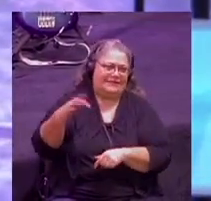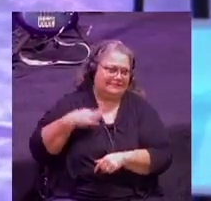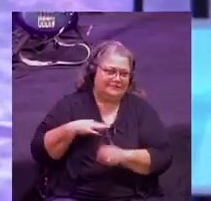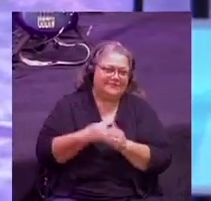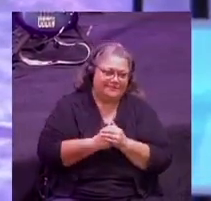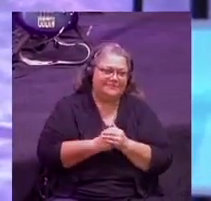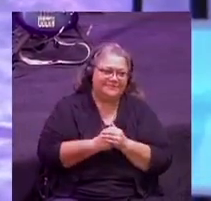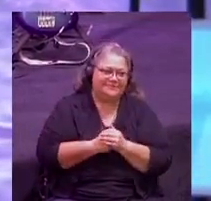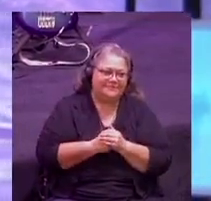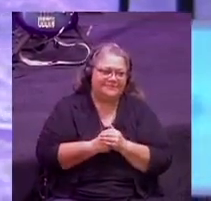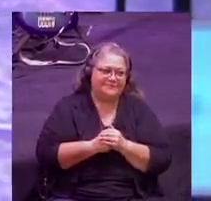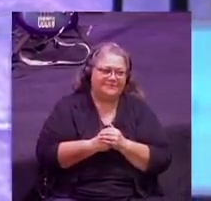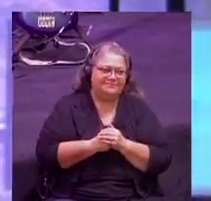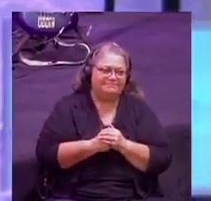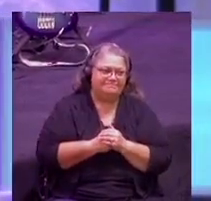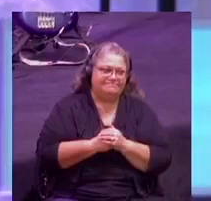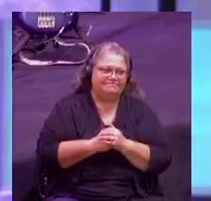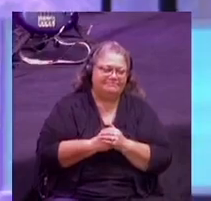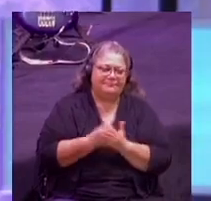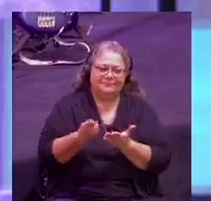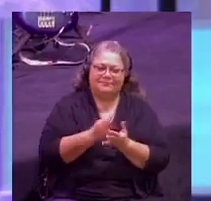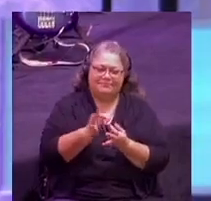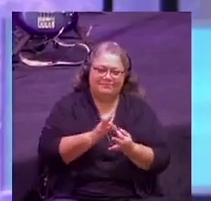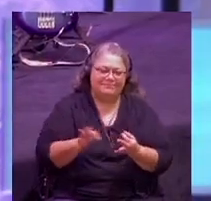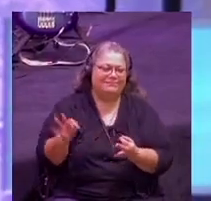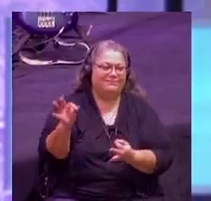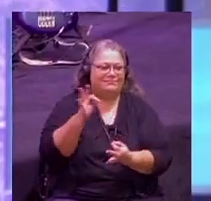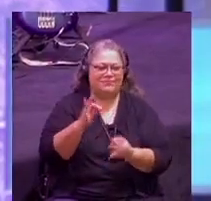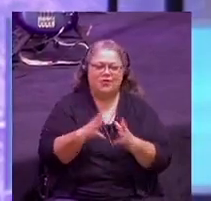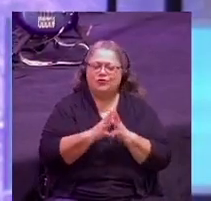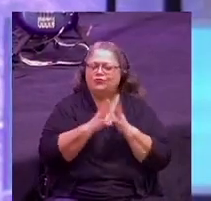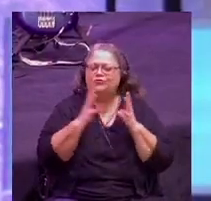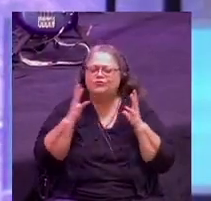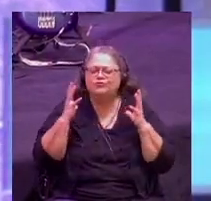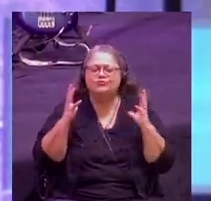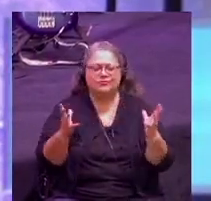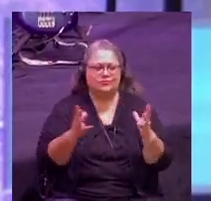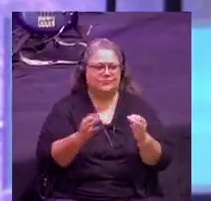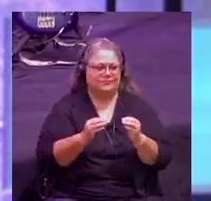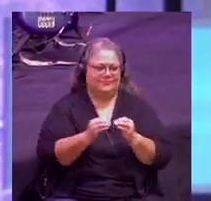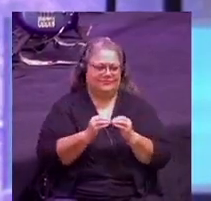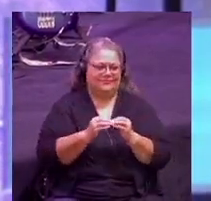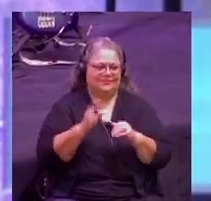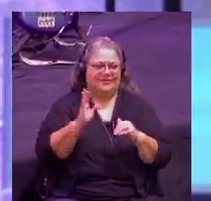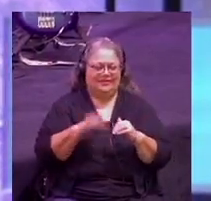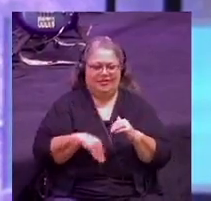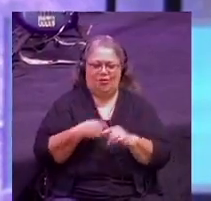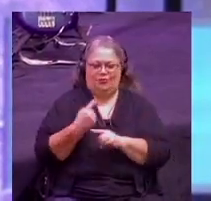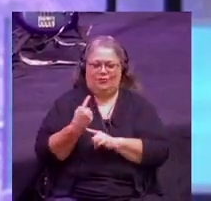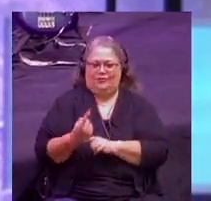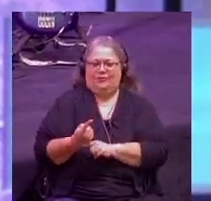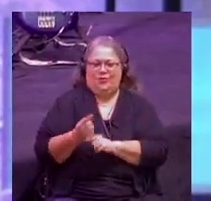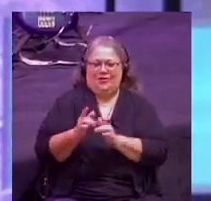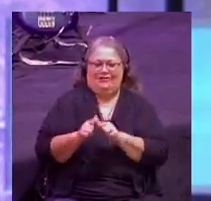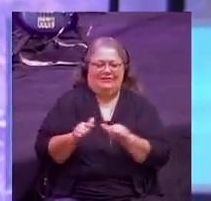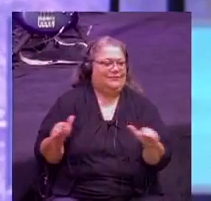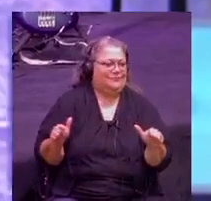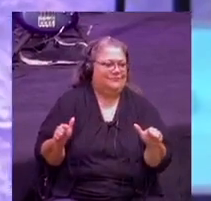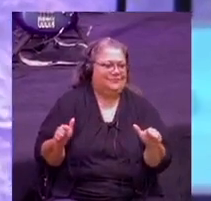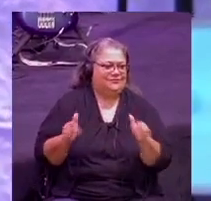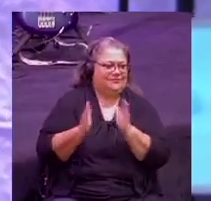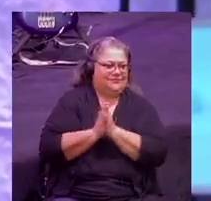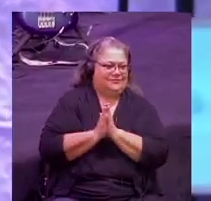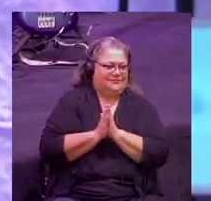has in your life. The Holy Spirit is so much more than just a prayer language. The Holy Spirit